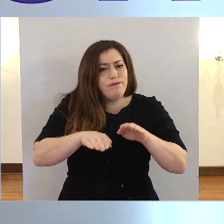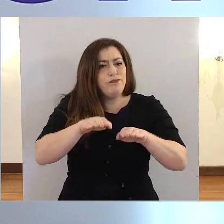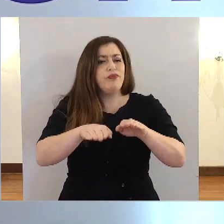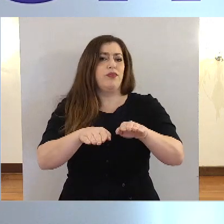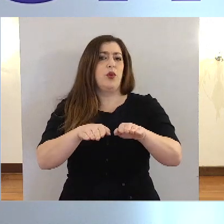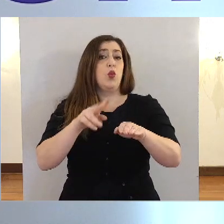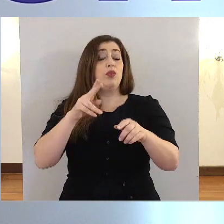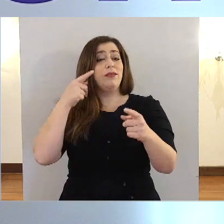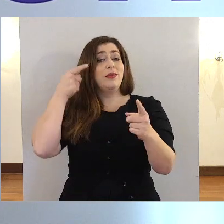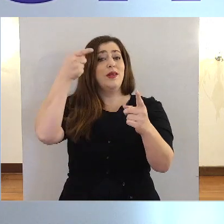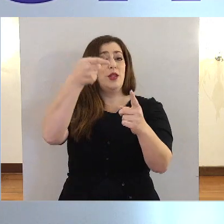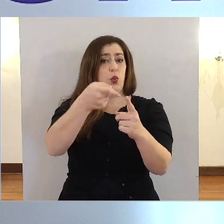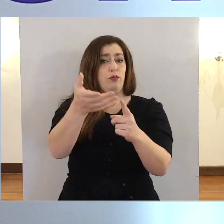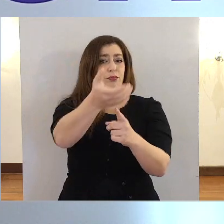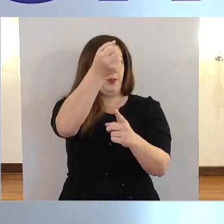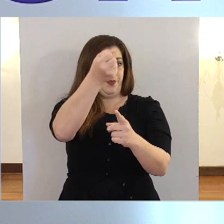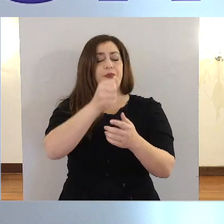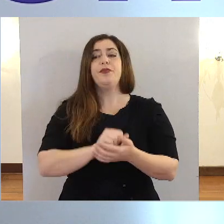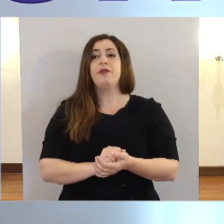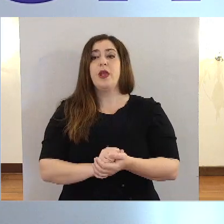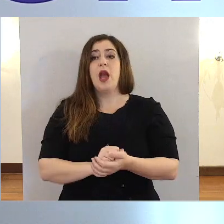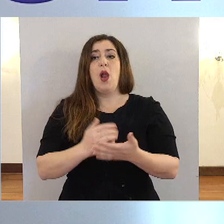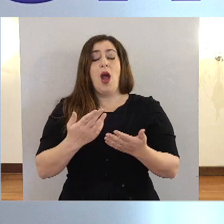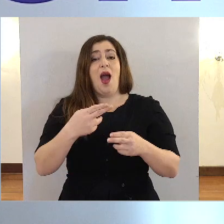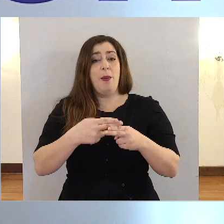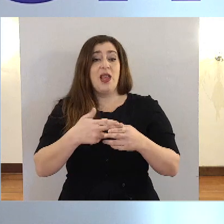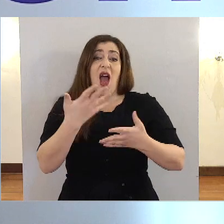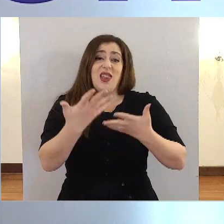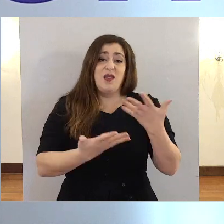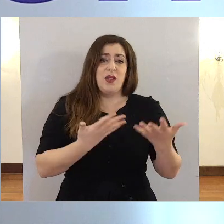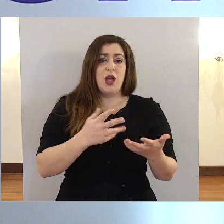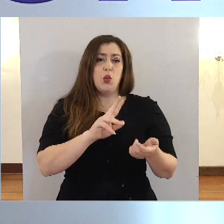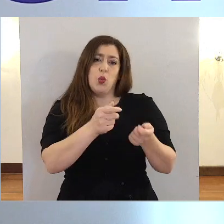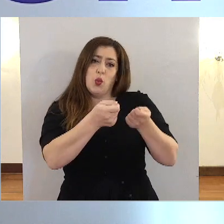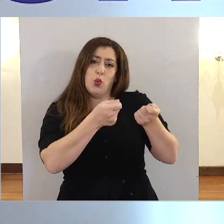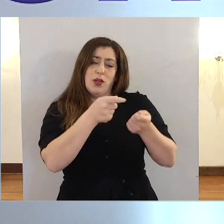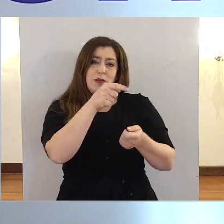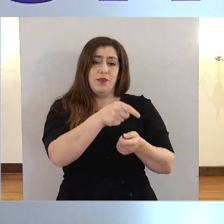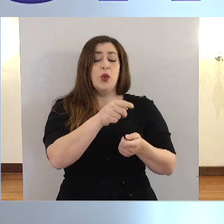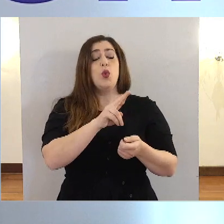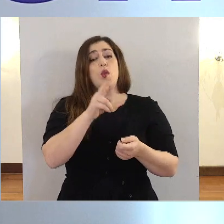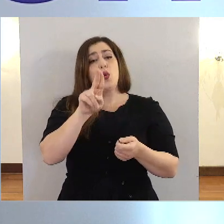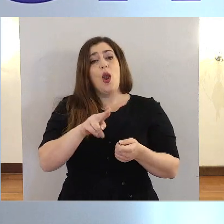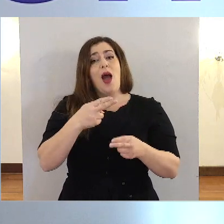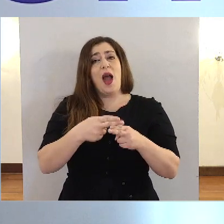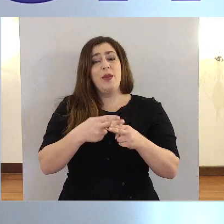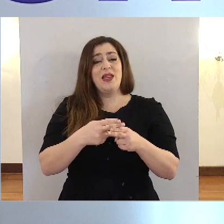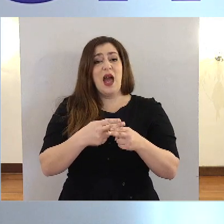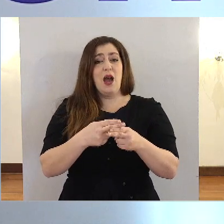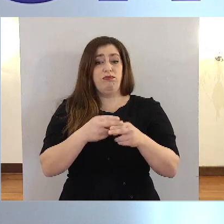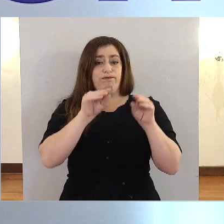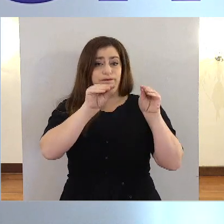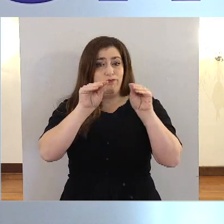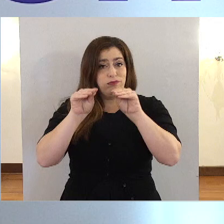and implementation of project activities, planning and delivery of training sessions, and the development and dissemination